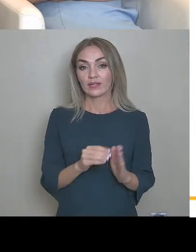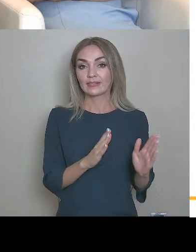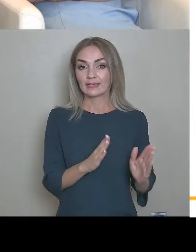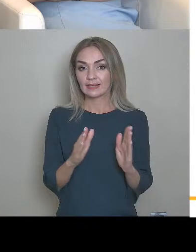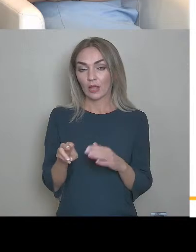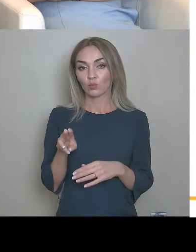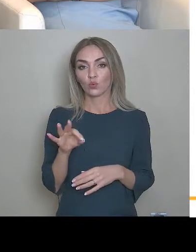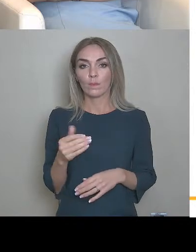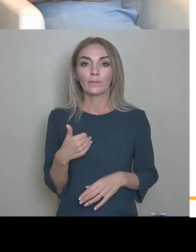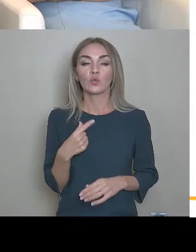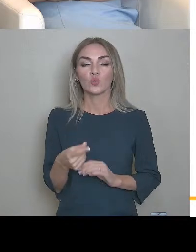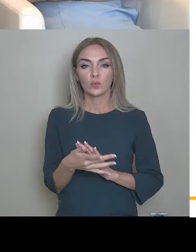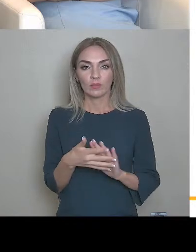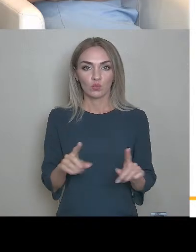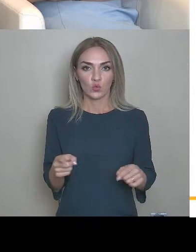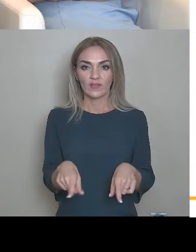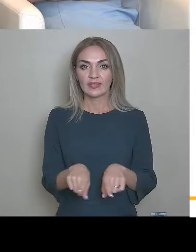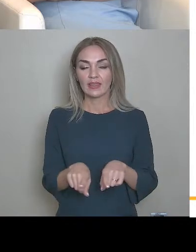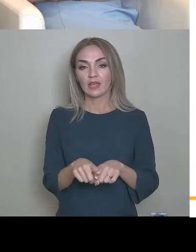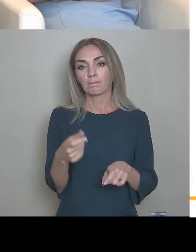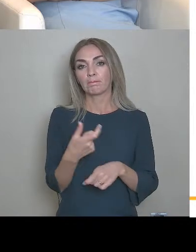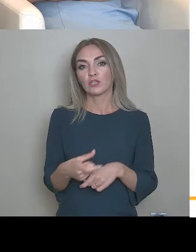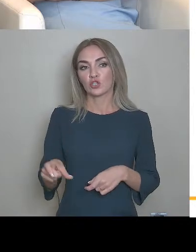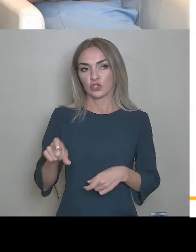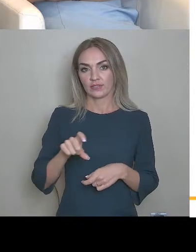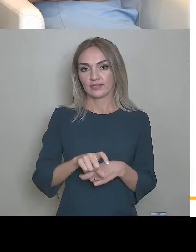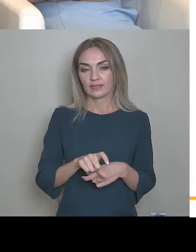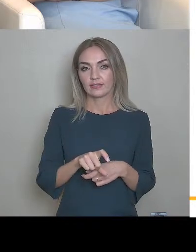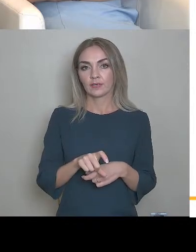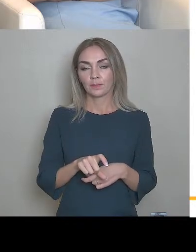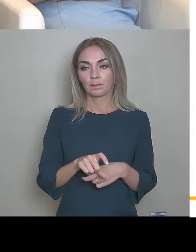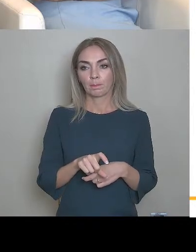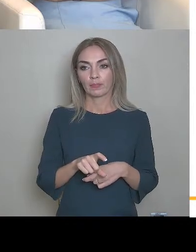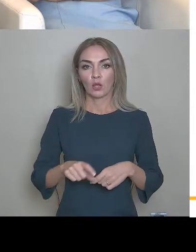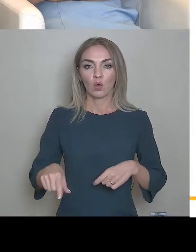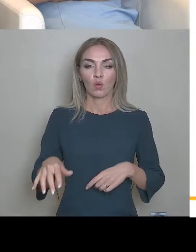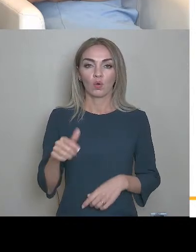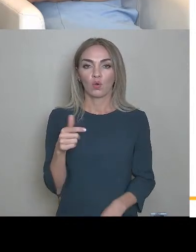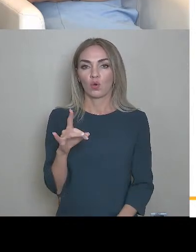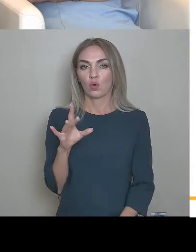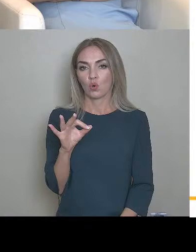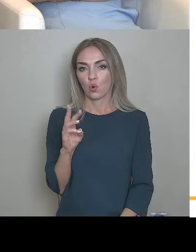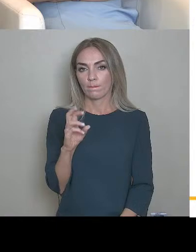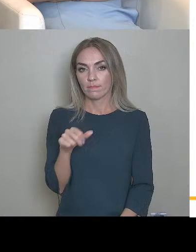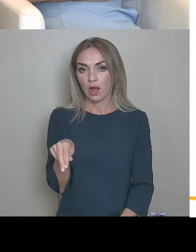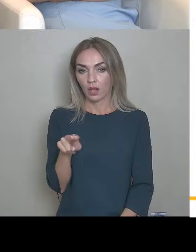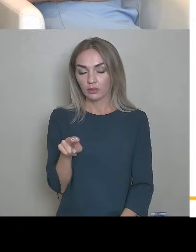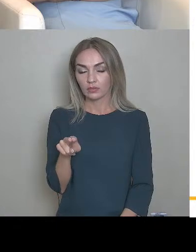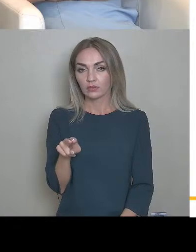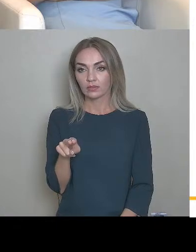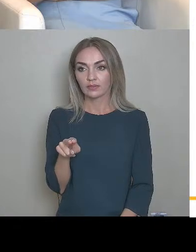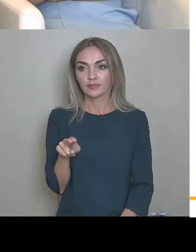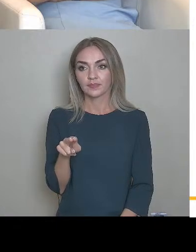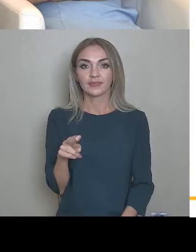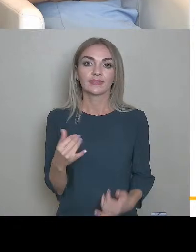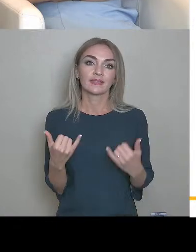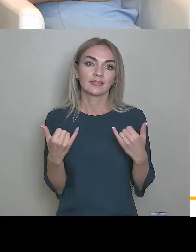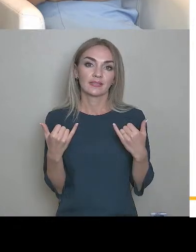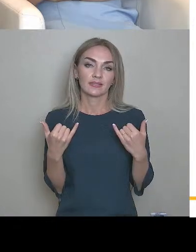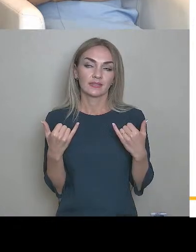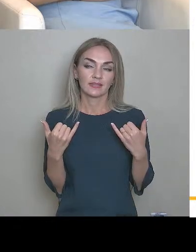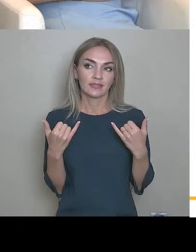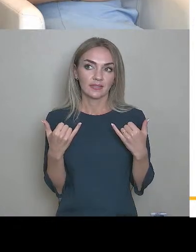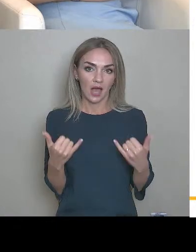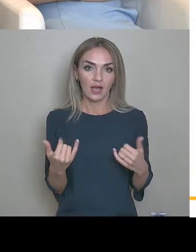view and given the electoral systems, we understand that most of the communities are